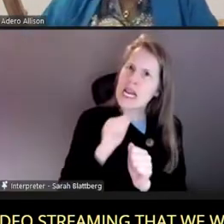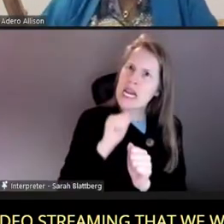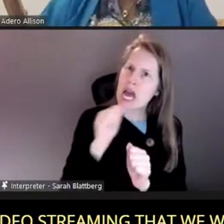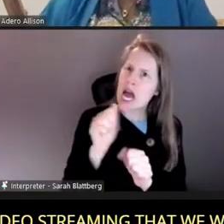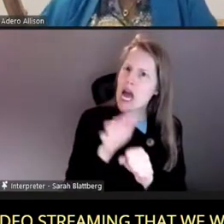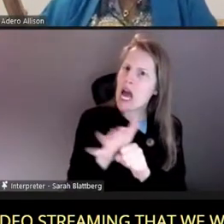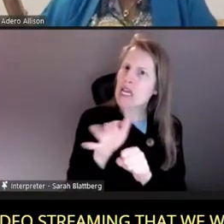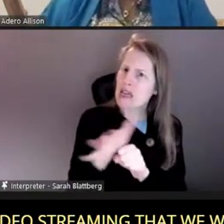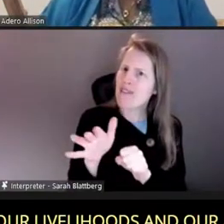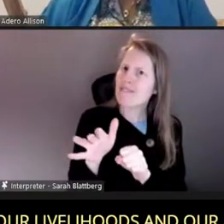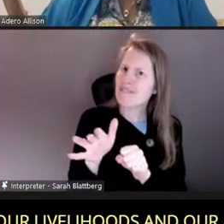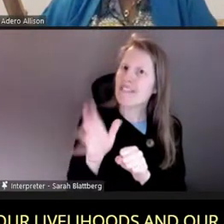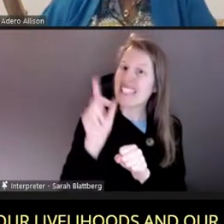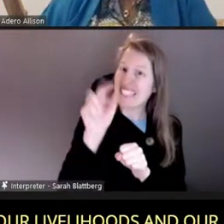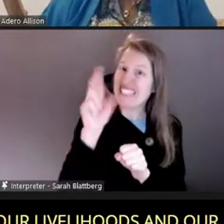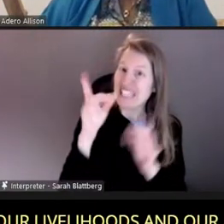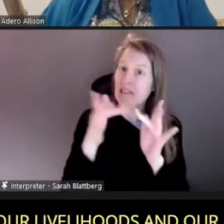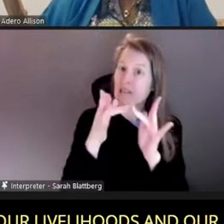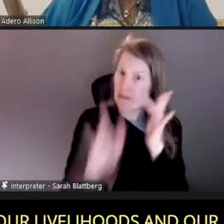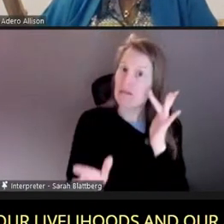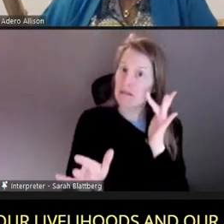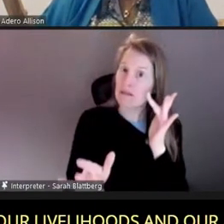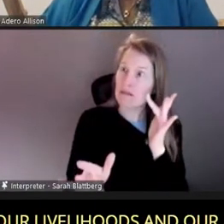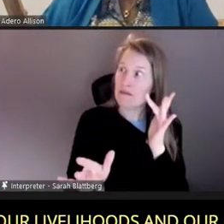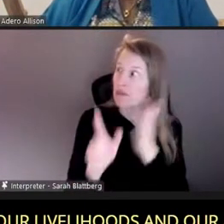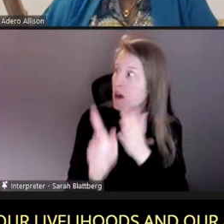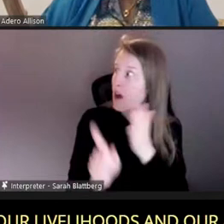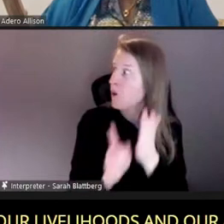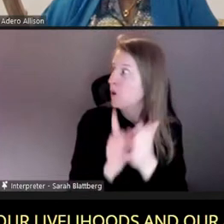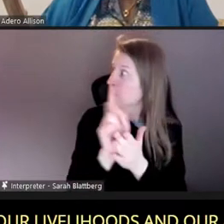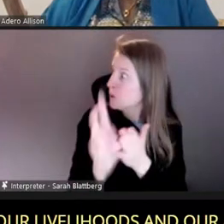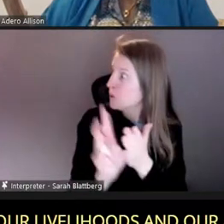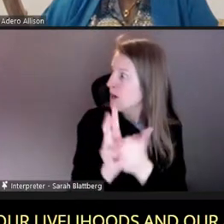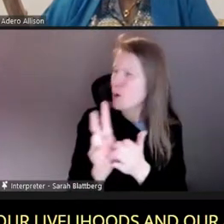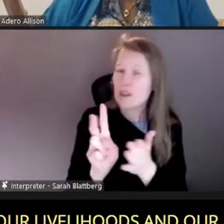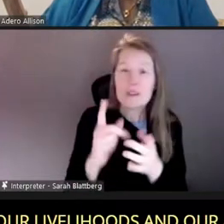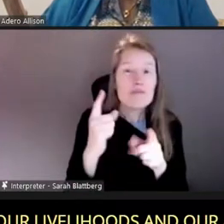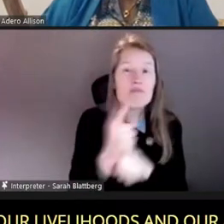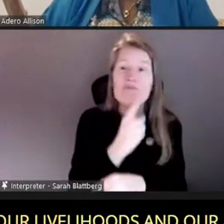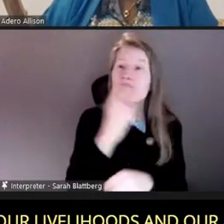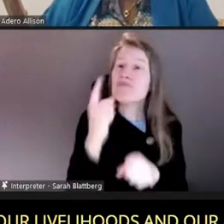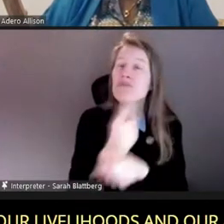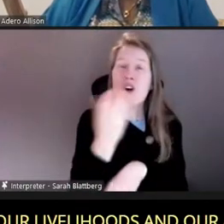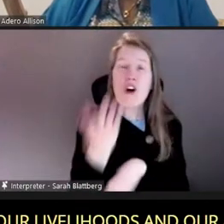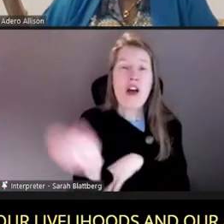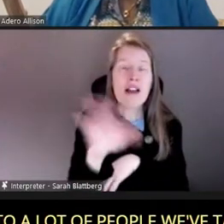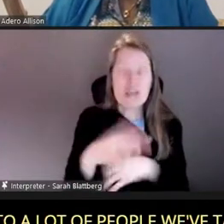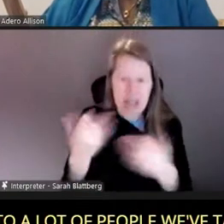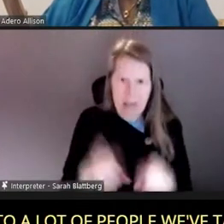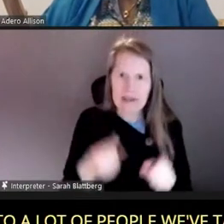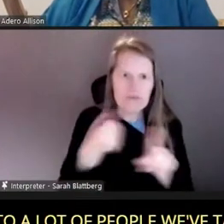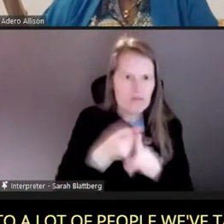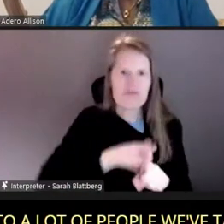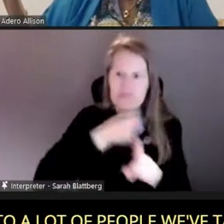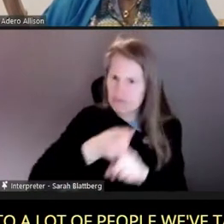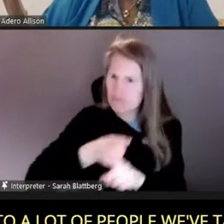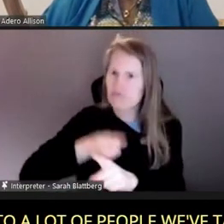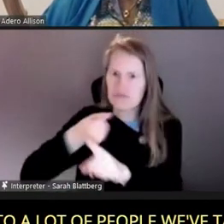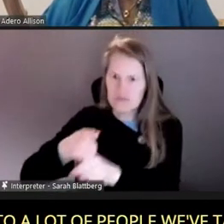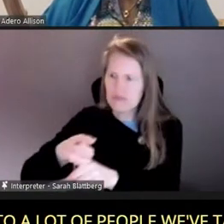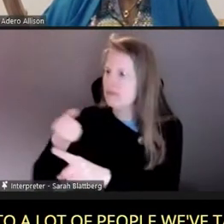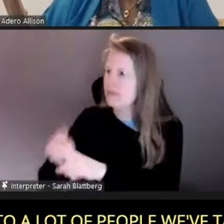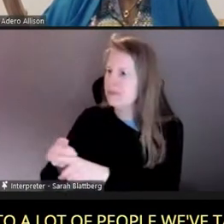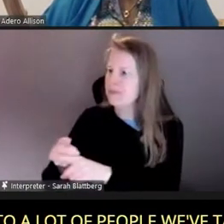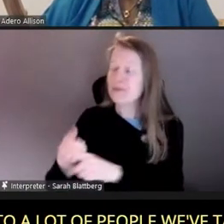would go out for hours at a time regularly during the course of a day, that made me realize that there was other